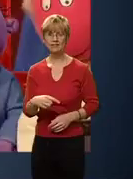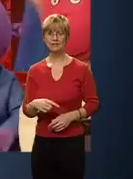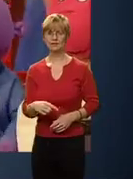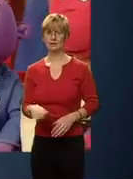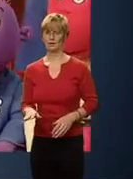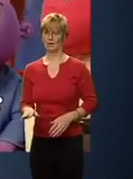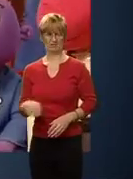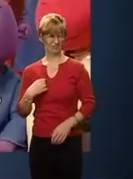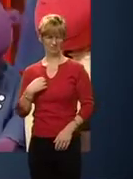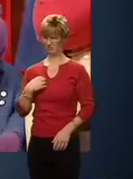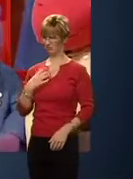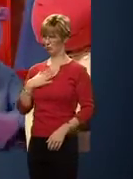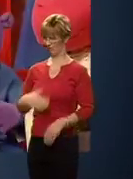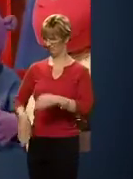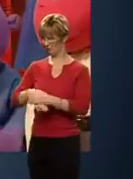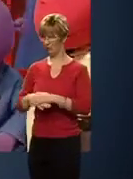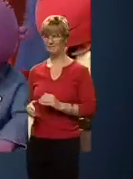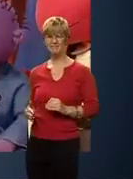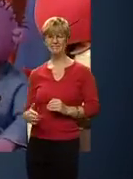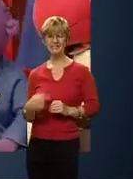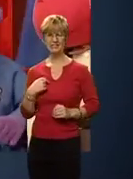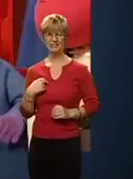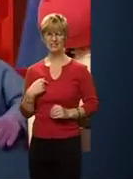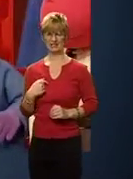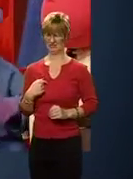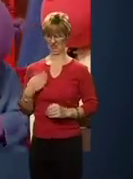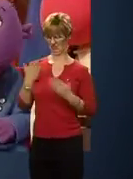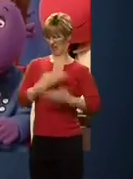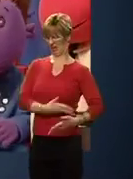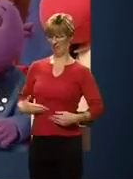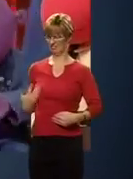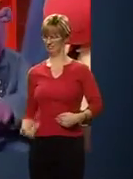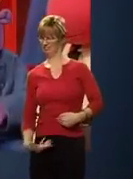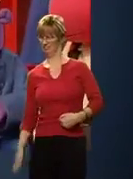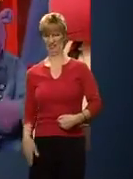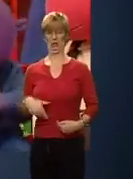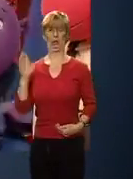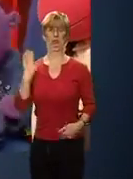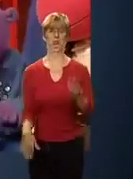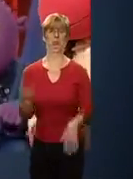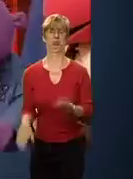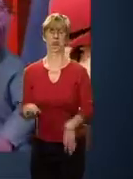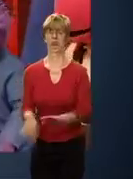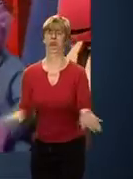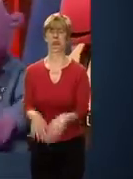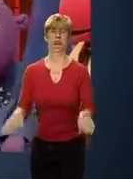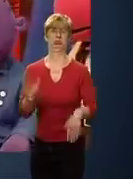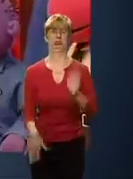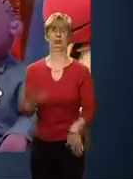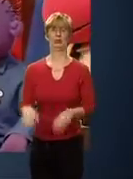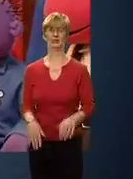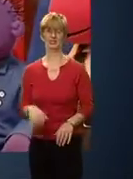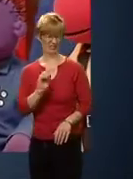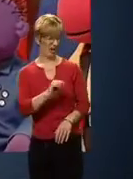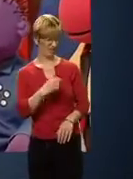Oh, I think I'd rather be a whole fish than a mermaid. Splishing and splashing and swimming and dashing. Oh, yeah, I'd like